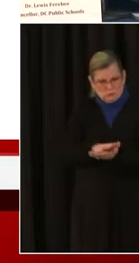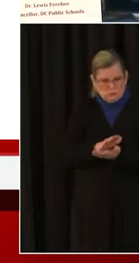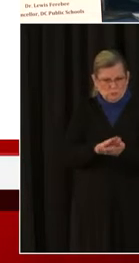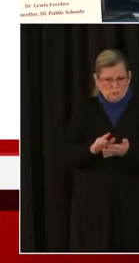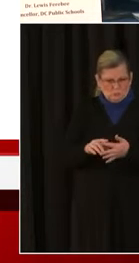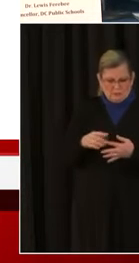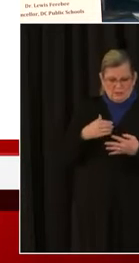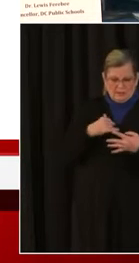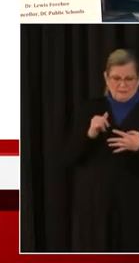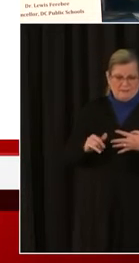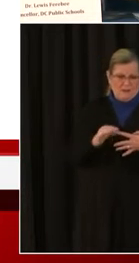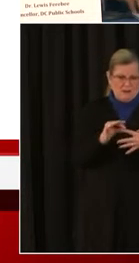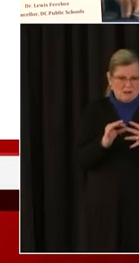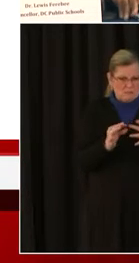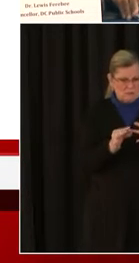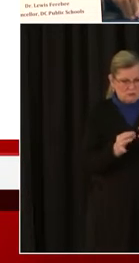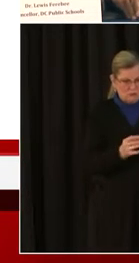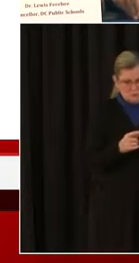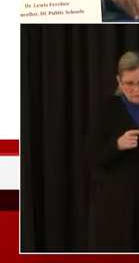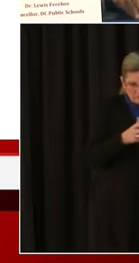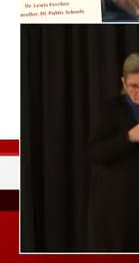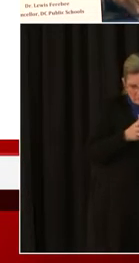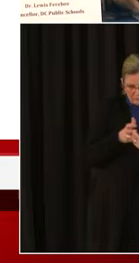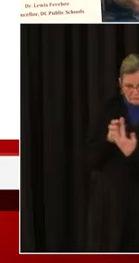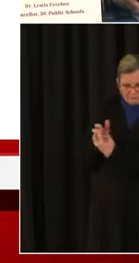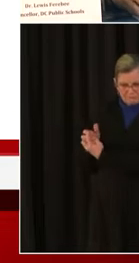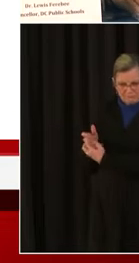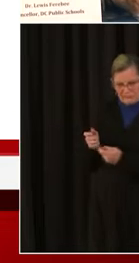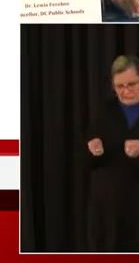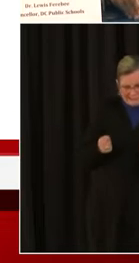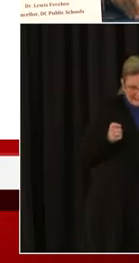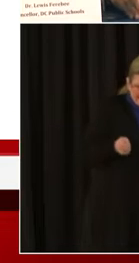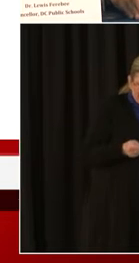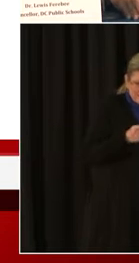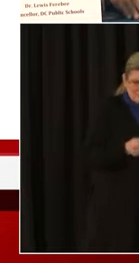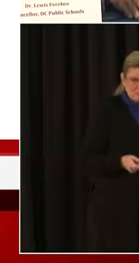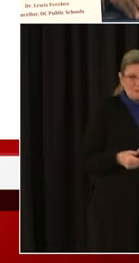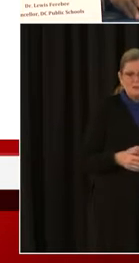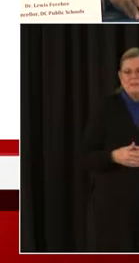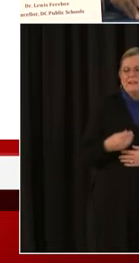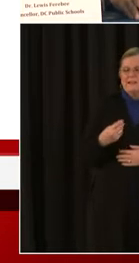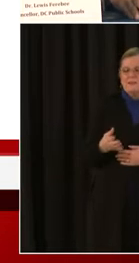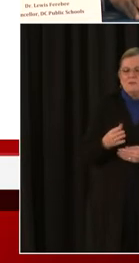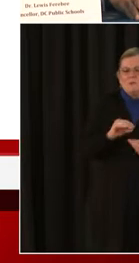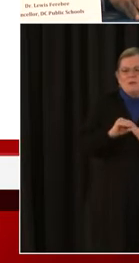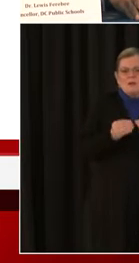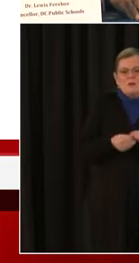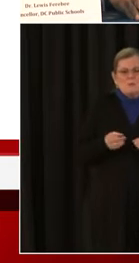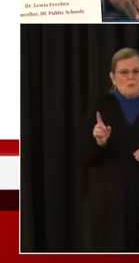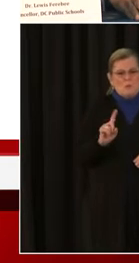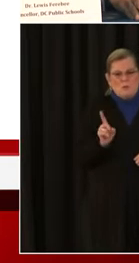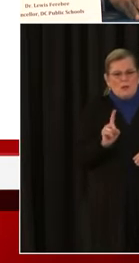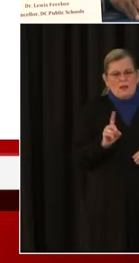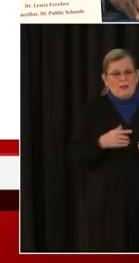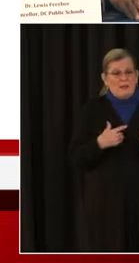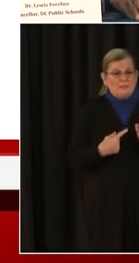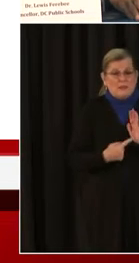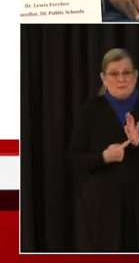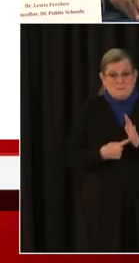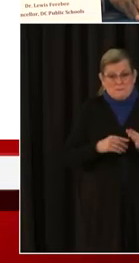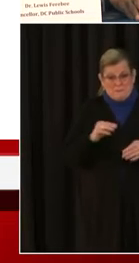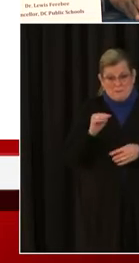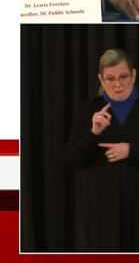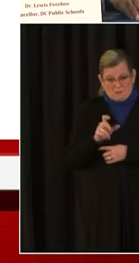schools. So to give you some numbers of directionally where schools landed on their model, we have